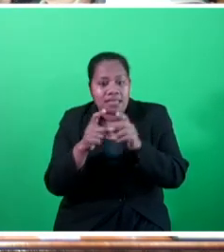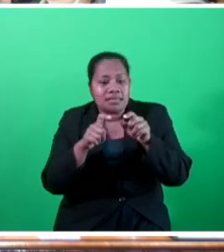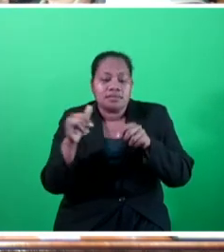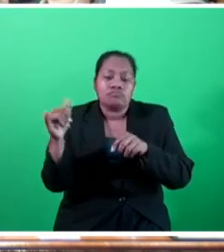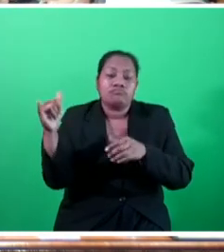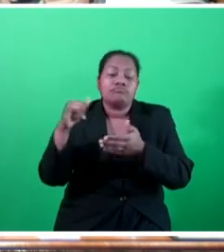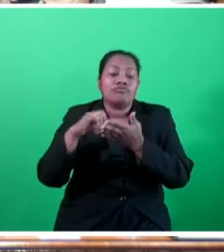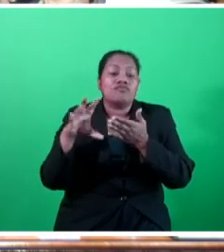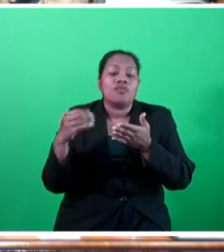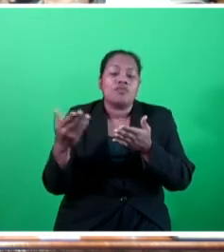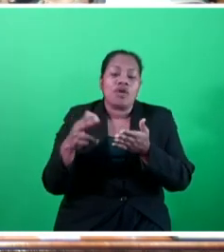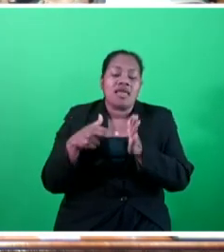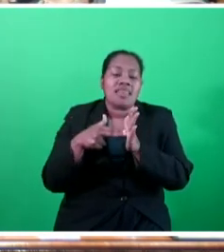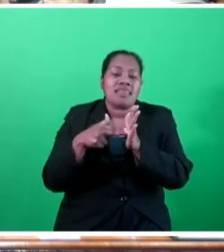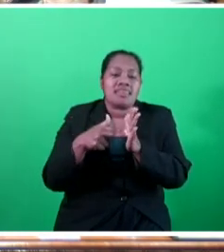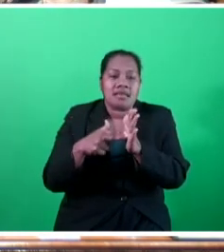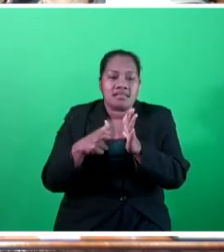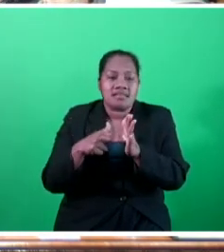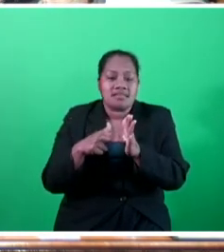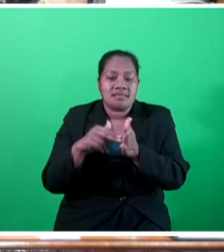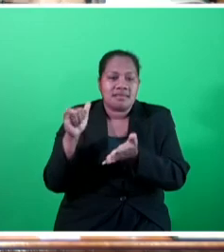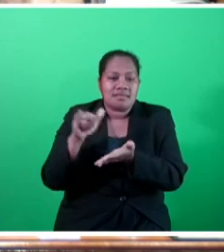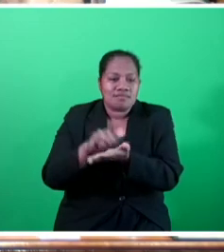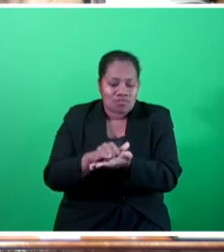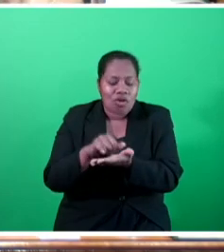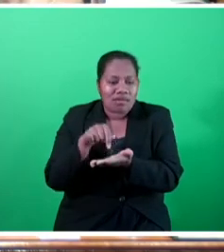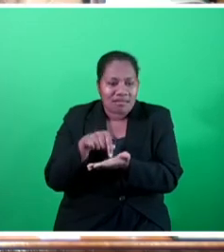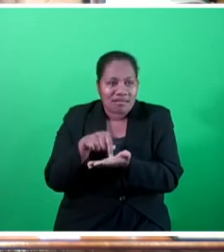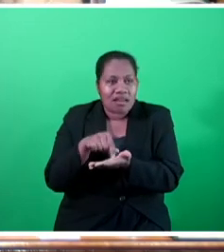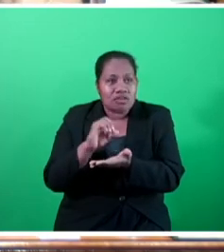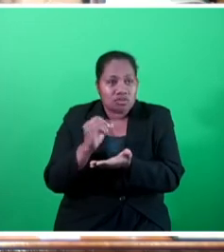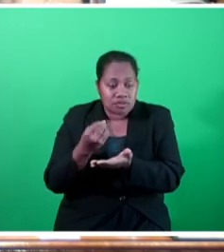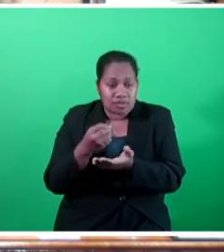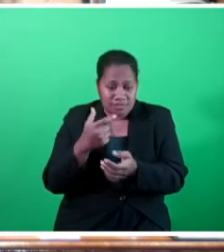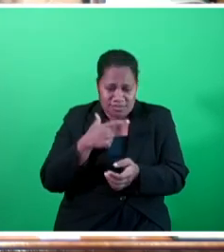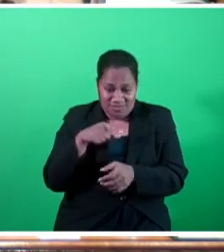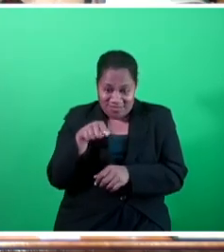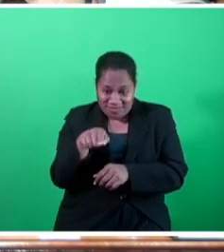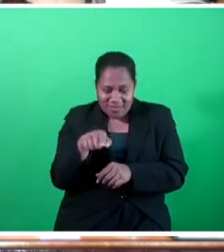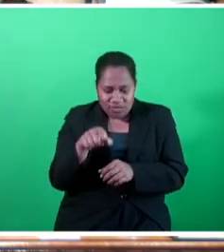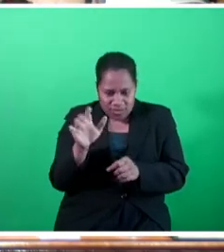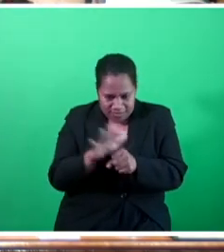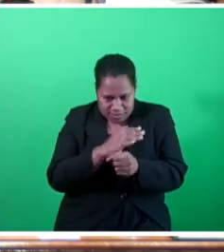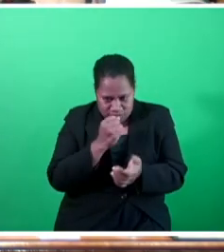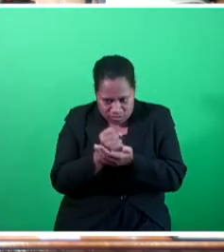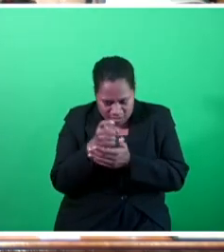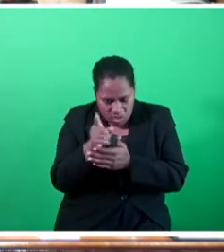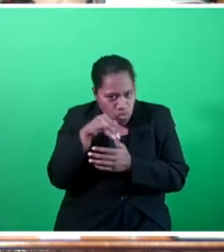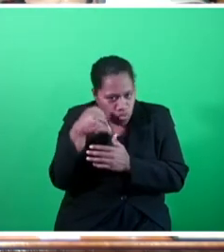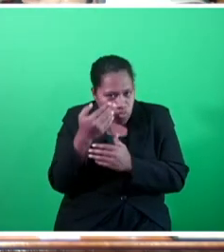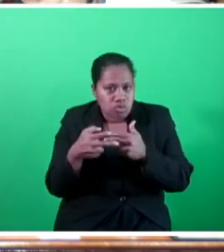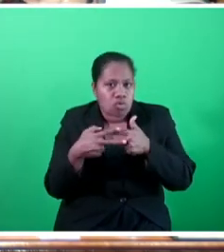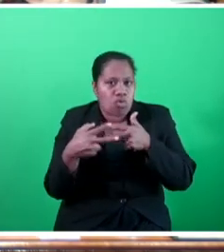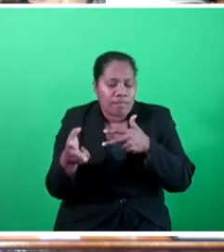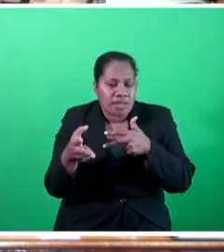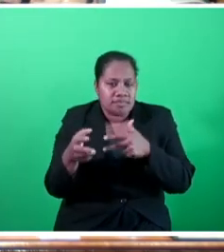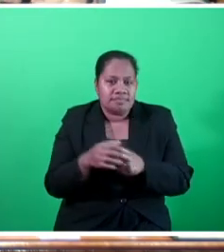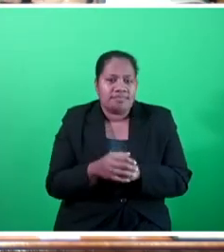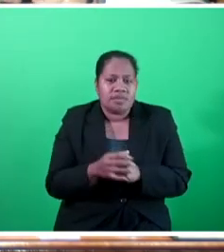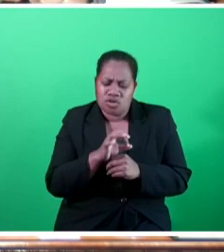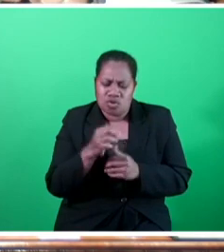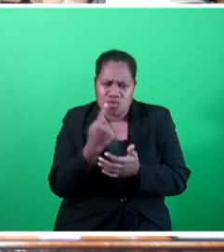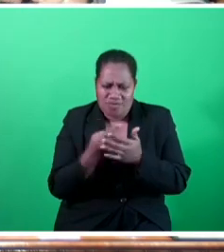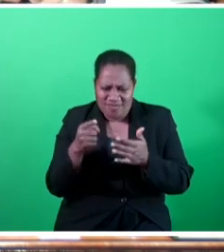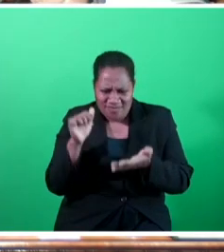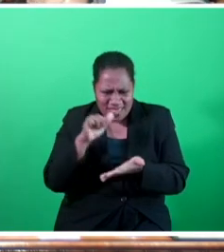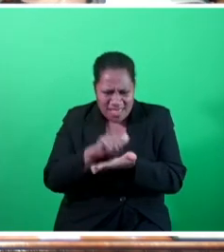course, because it's the gateway, we need to ensure that that gateway is always open, not just through the airport, but of course in the surrounding areas.